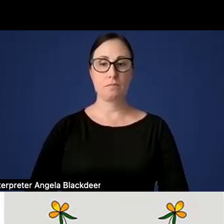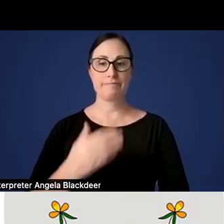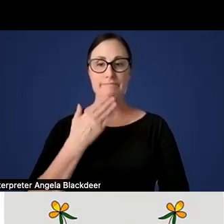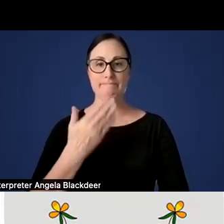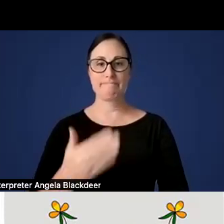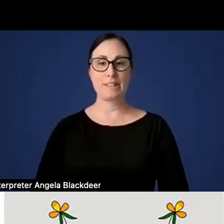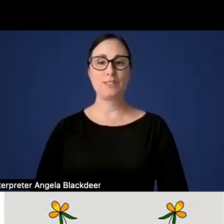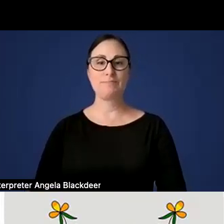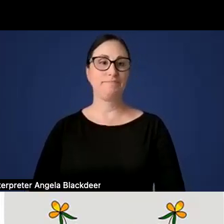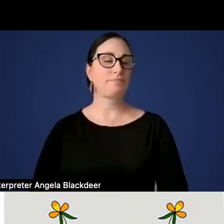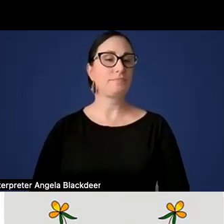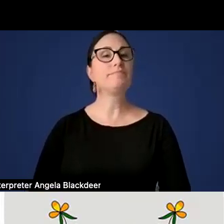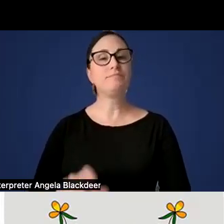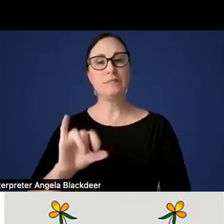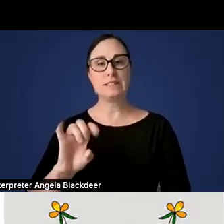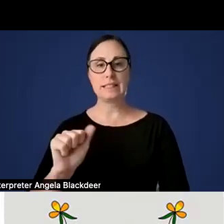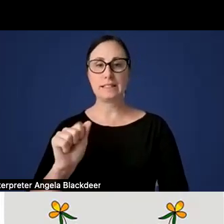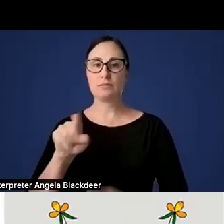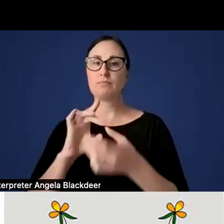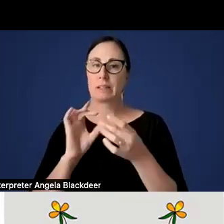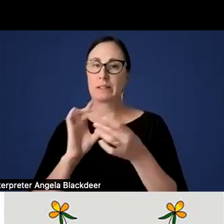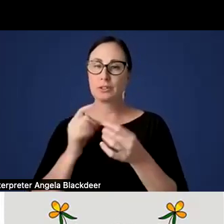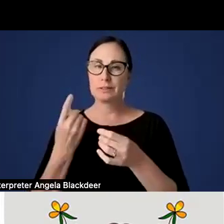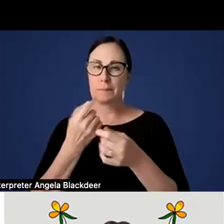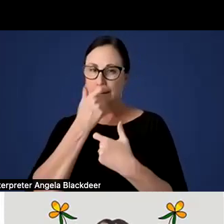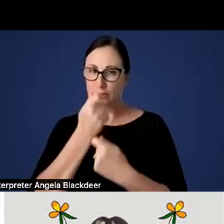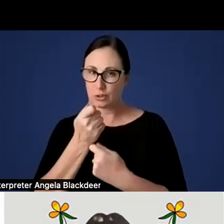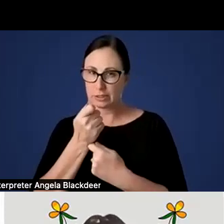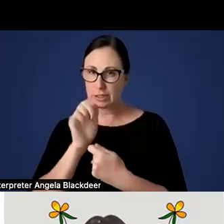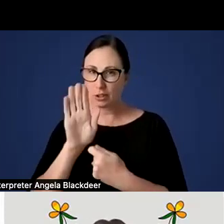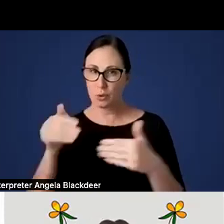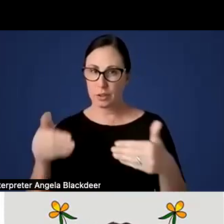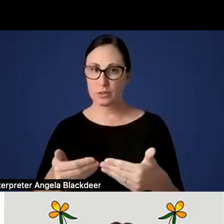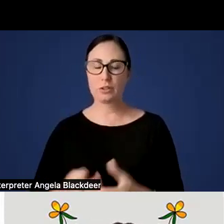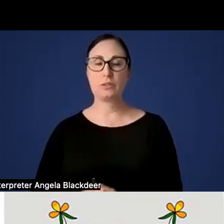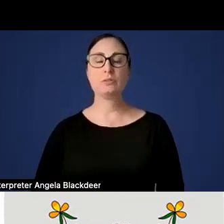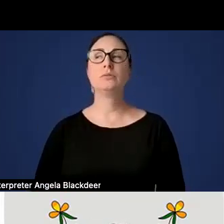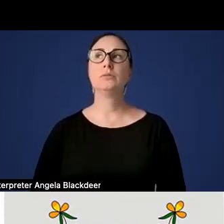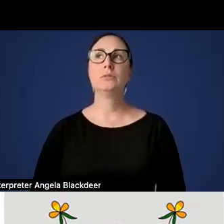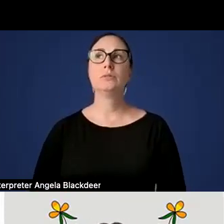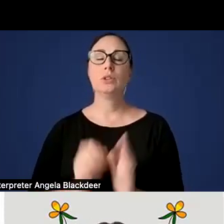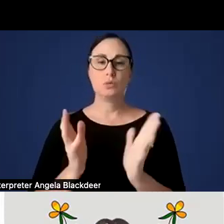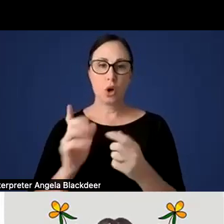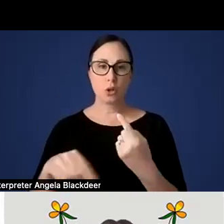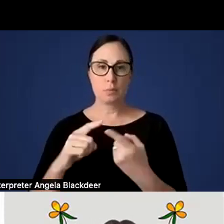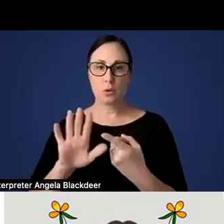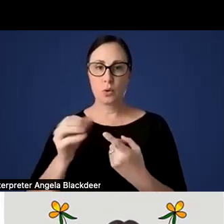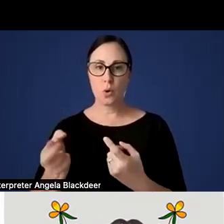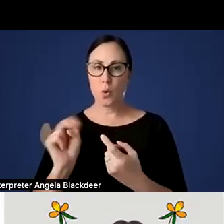So, Lisa, you mentioned something very interesting in your introduction. You talked about your own healing